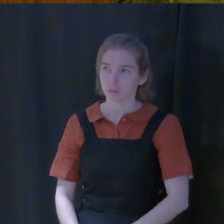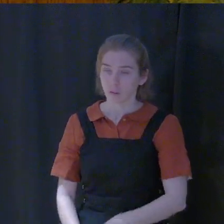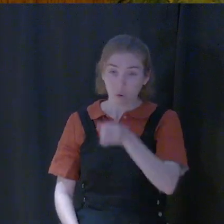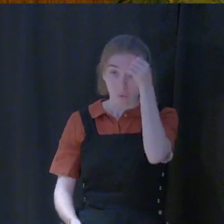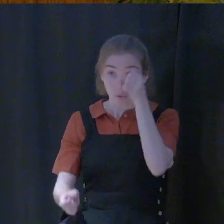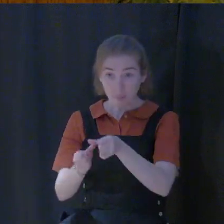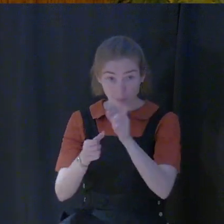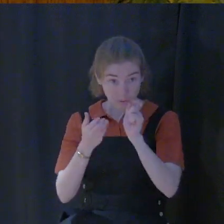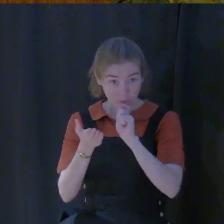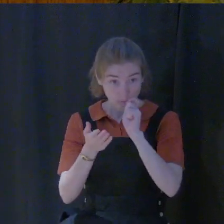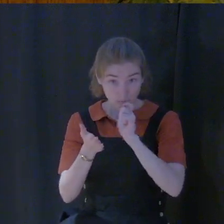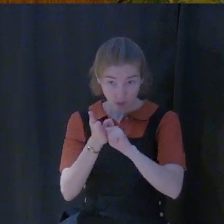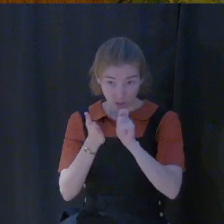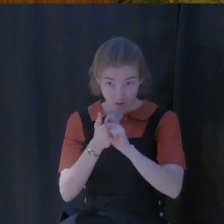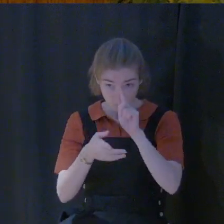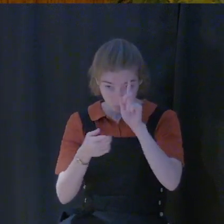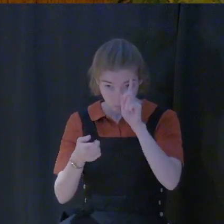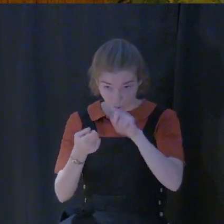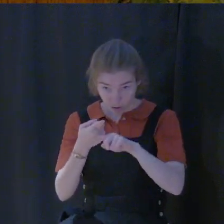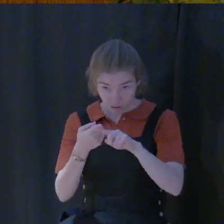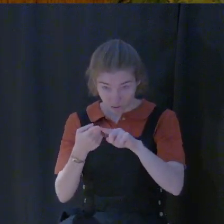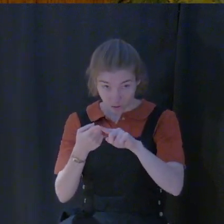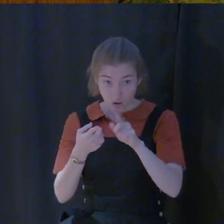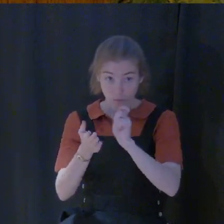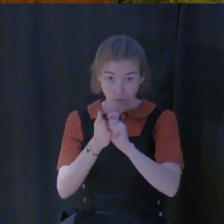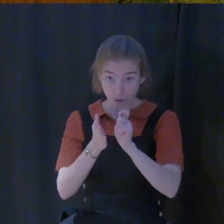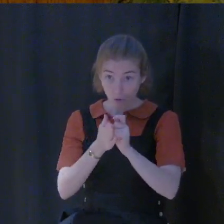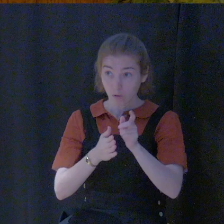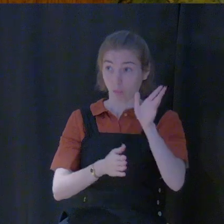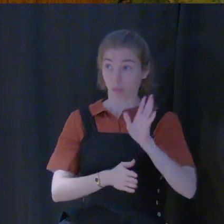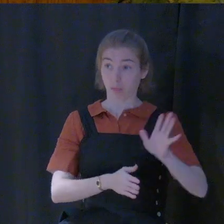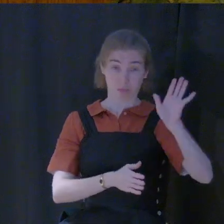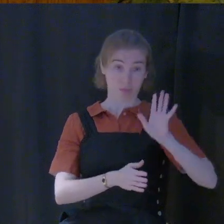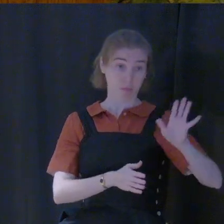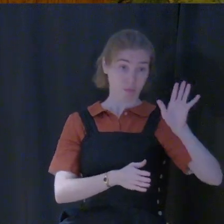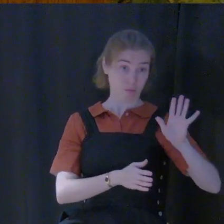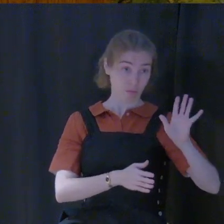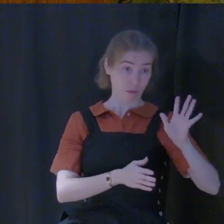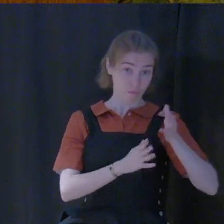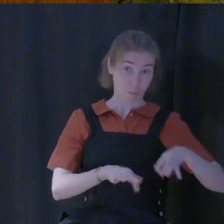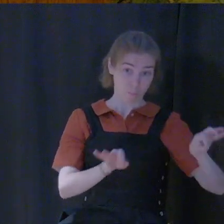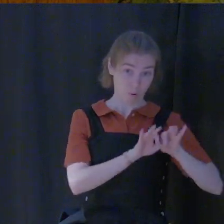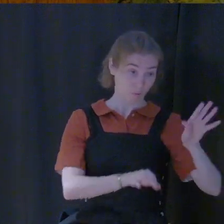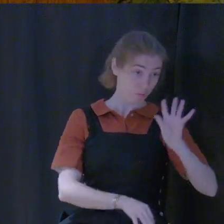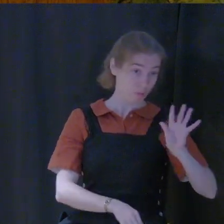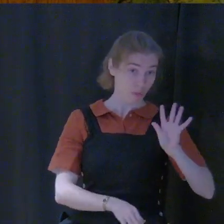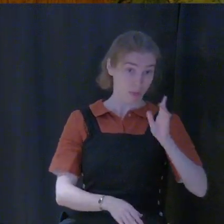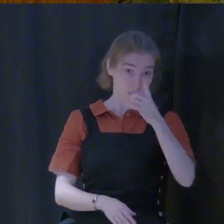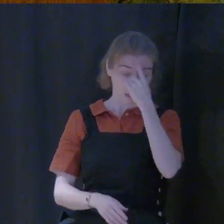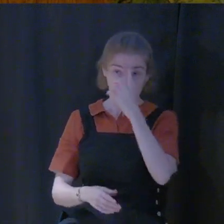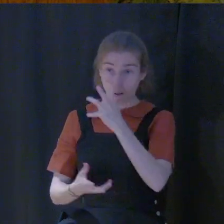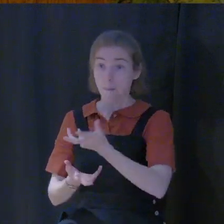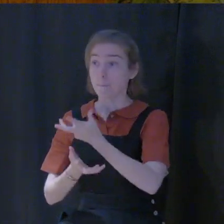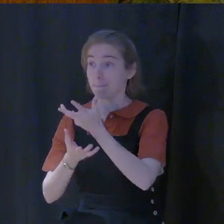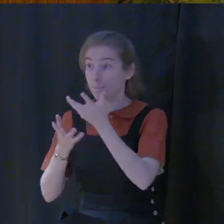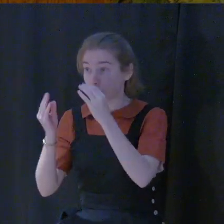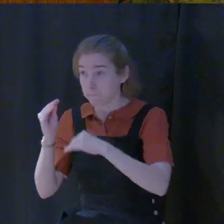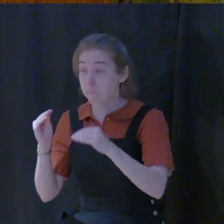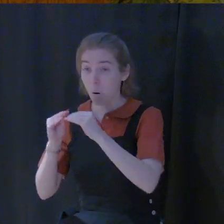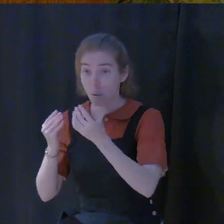Remember when this was written. If it was written, it was important way, way back then. Think how much more important it is